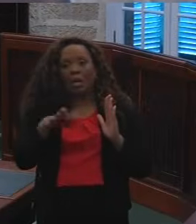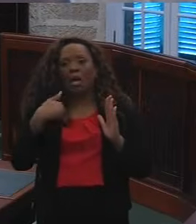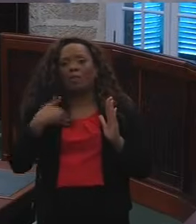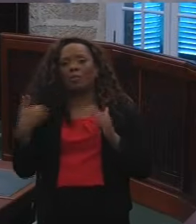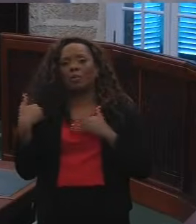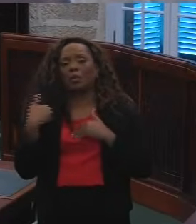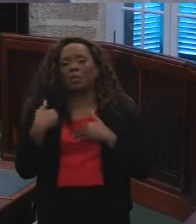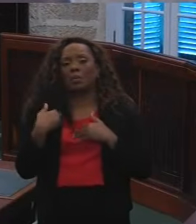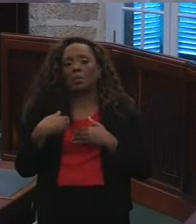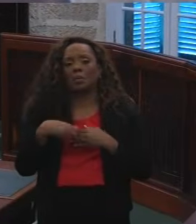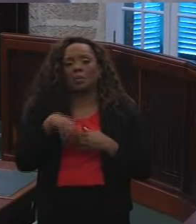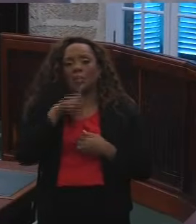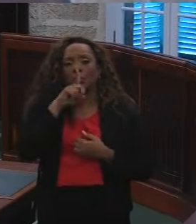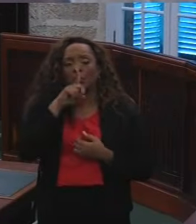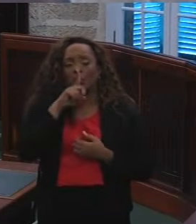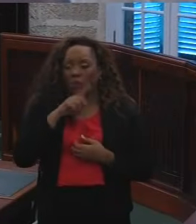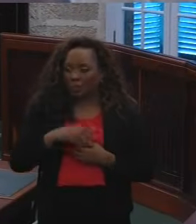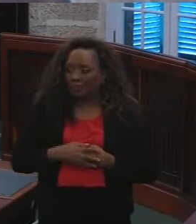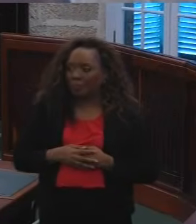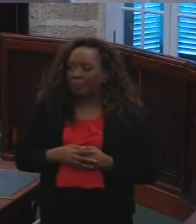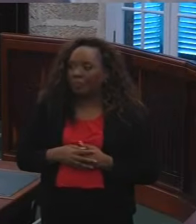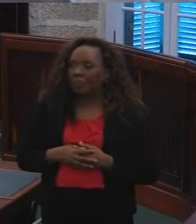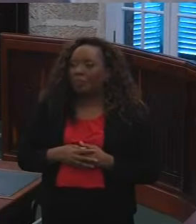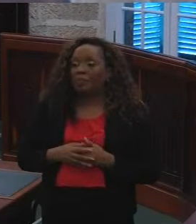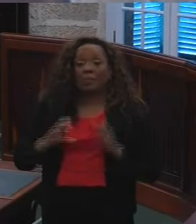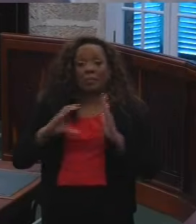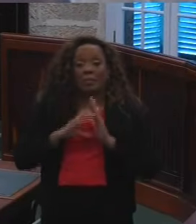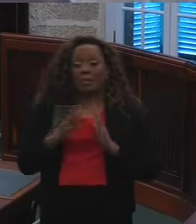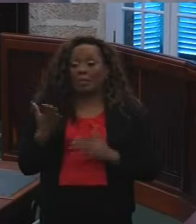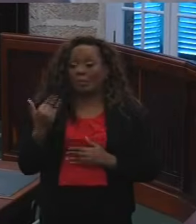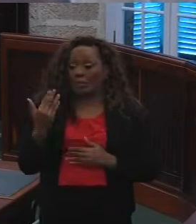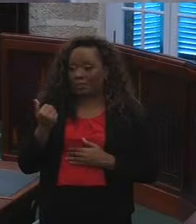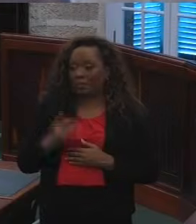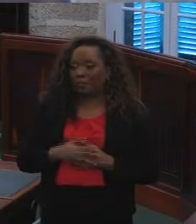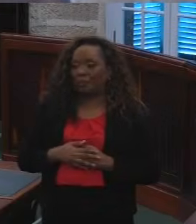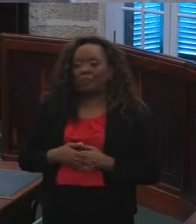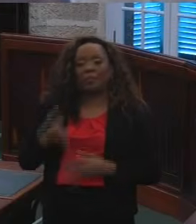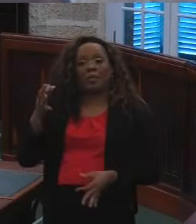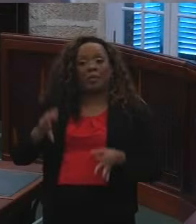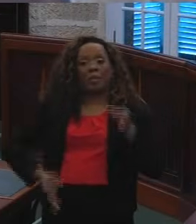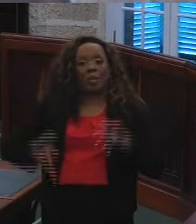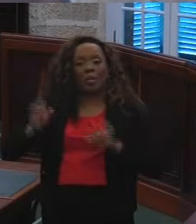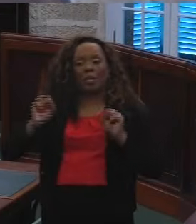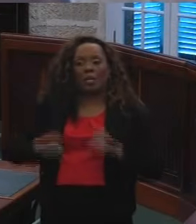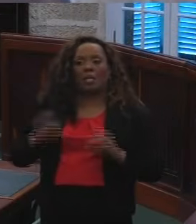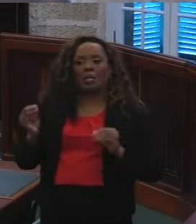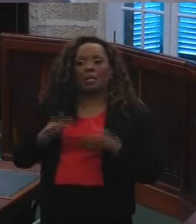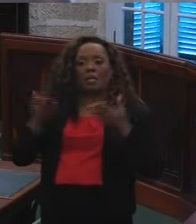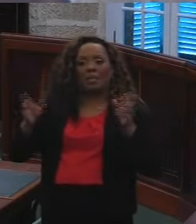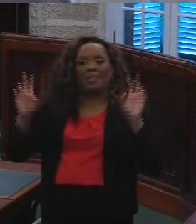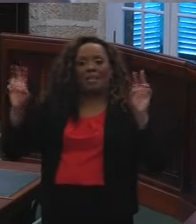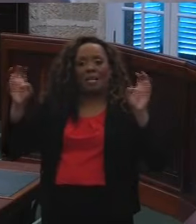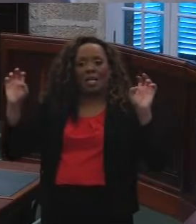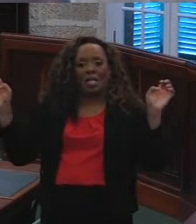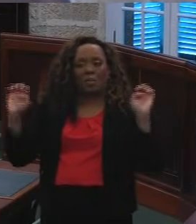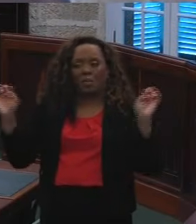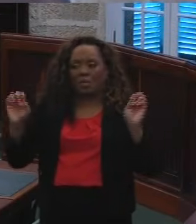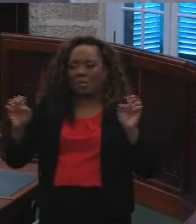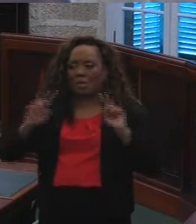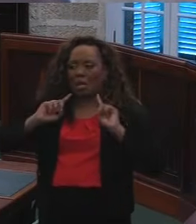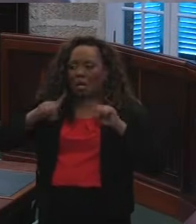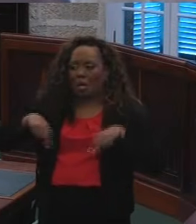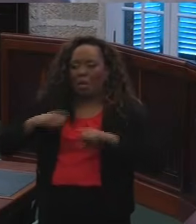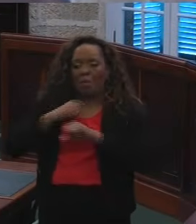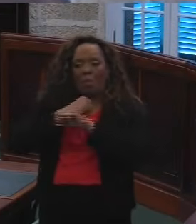out the procedure by which the court can issue an appropriate emergency care and protection order for the relief of an